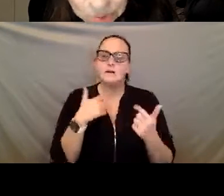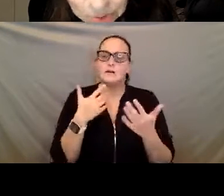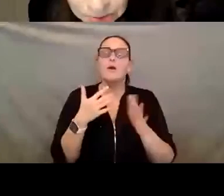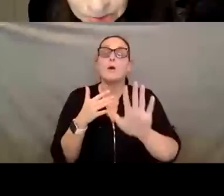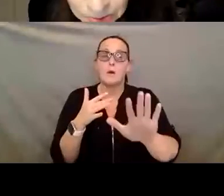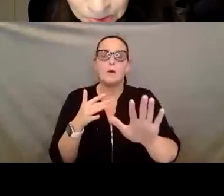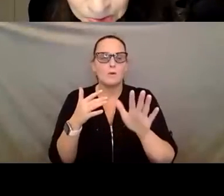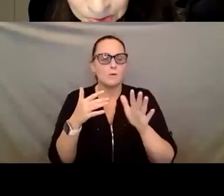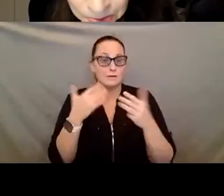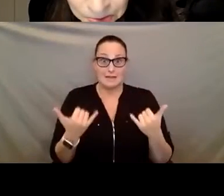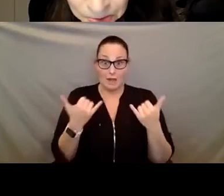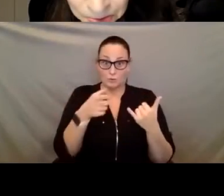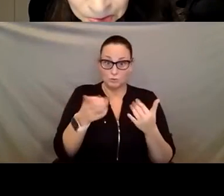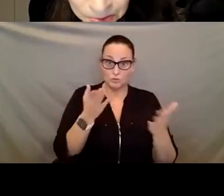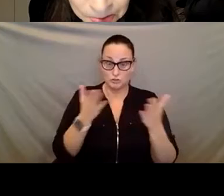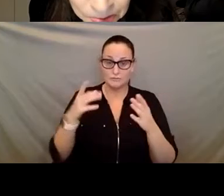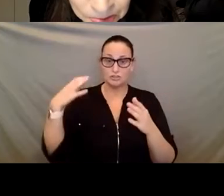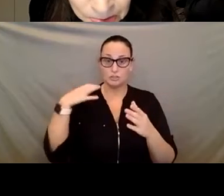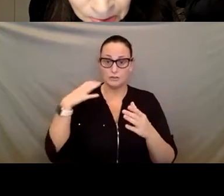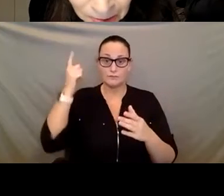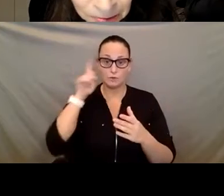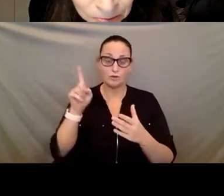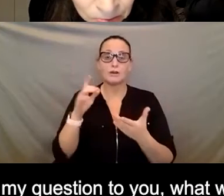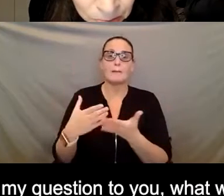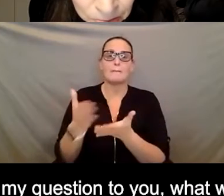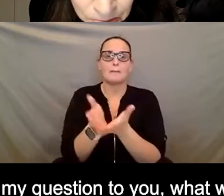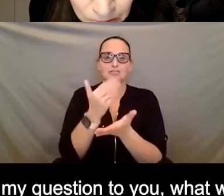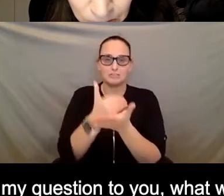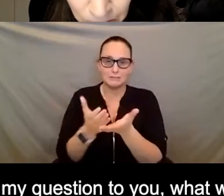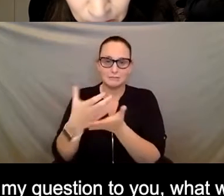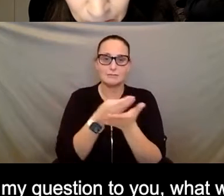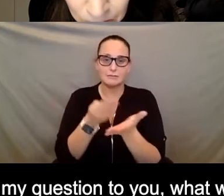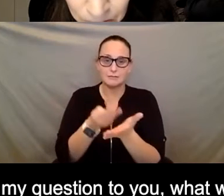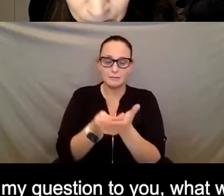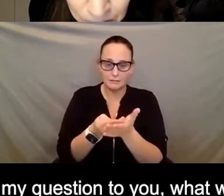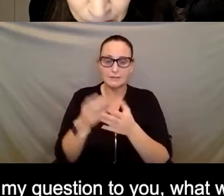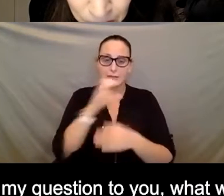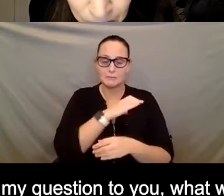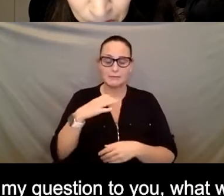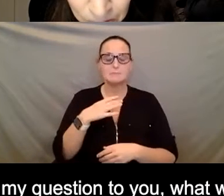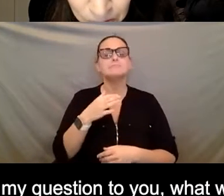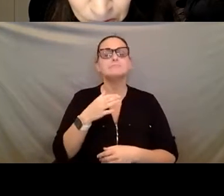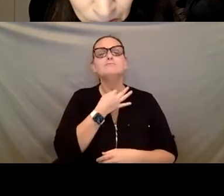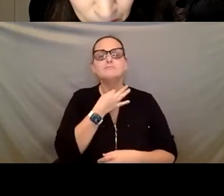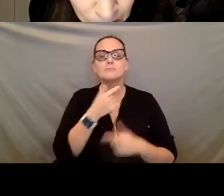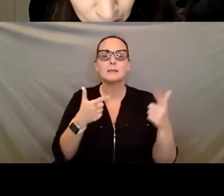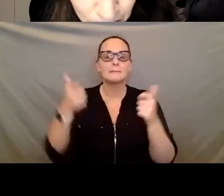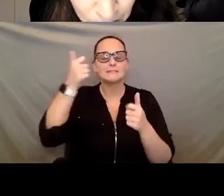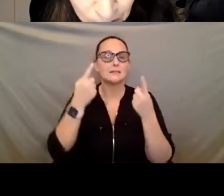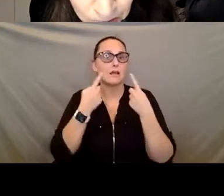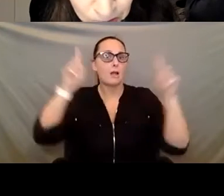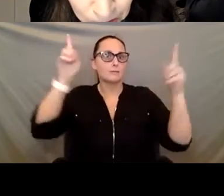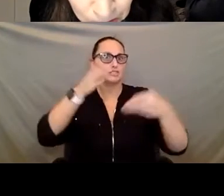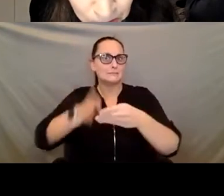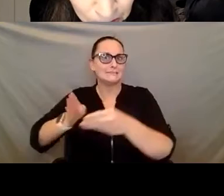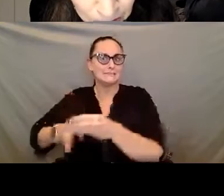so you now serve as the chair of the Assembly Budget Committee. So my question to you, what were the biggest accomplishments